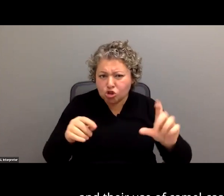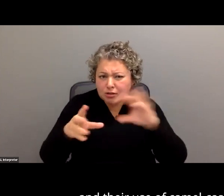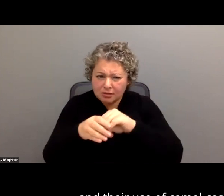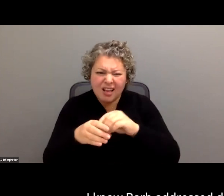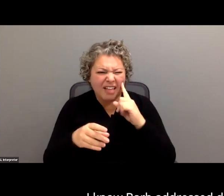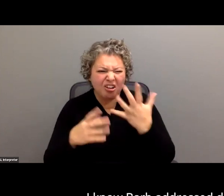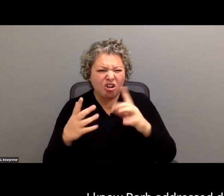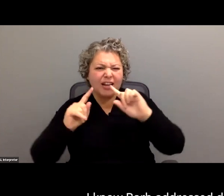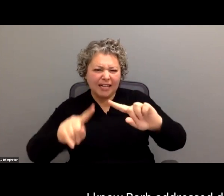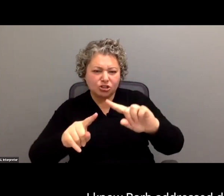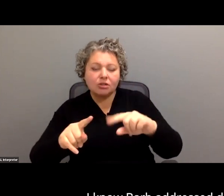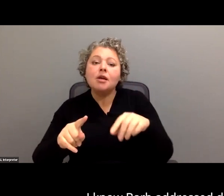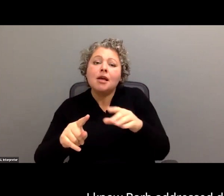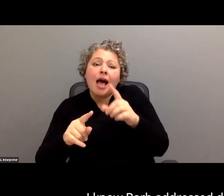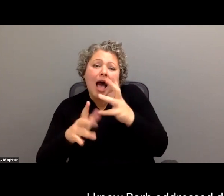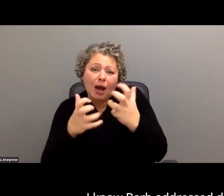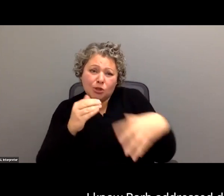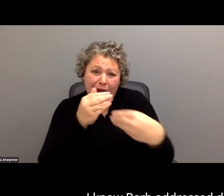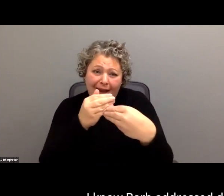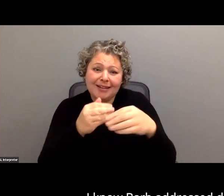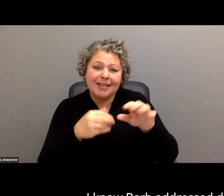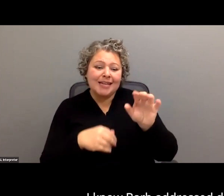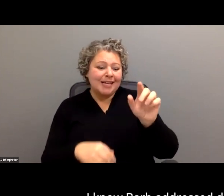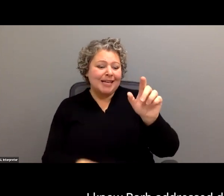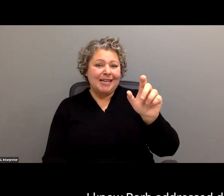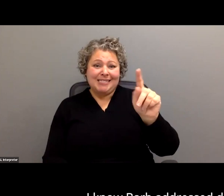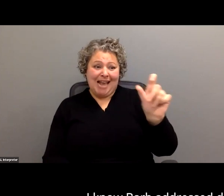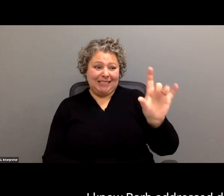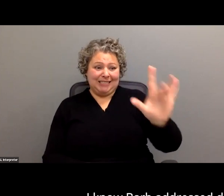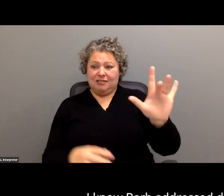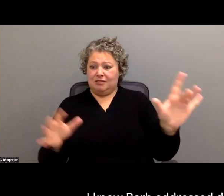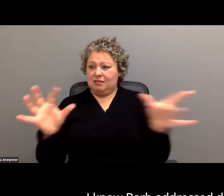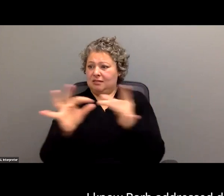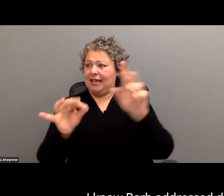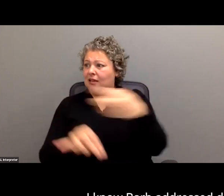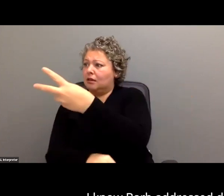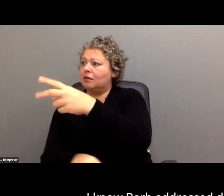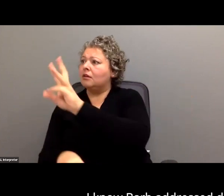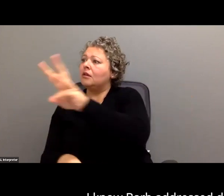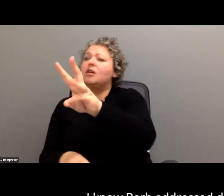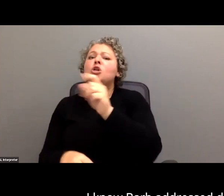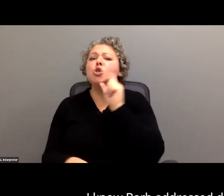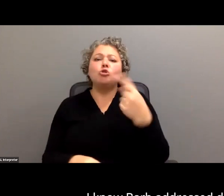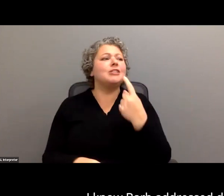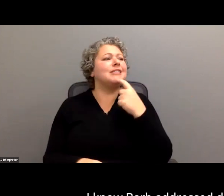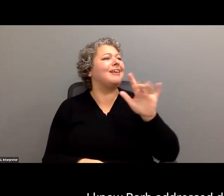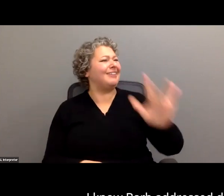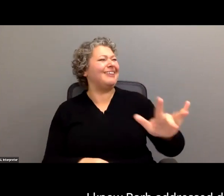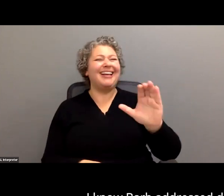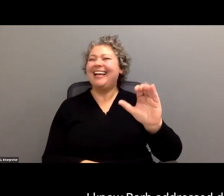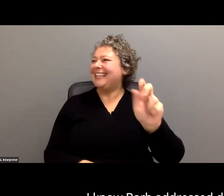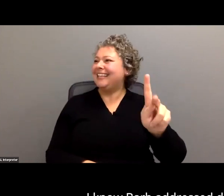in, I know Barb addressed, don't just put click here. But another good rule of thumb is to,